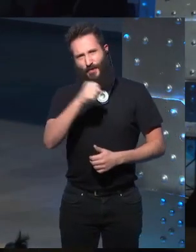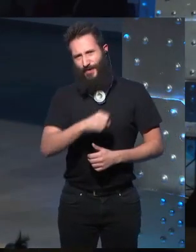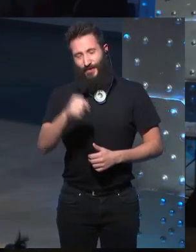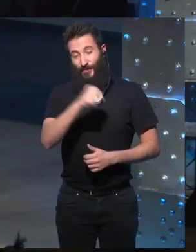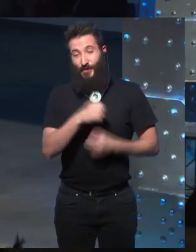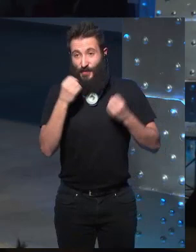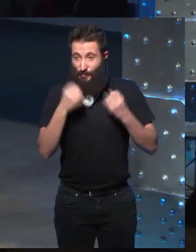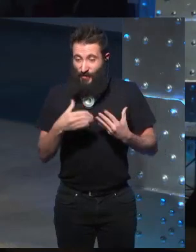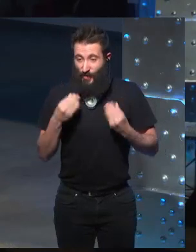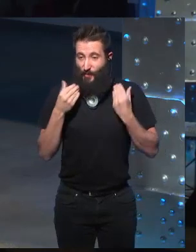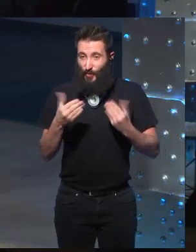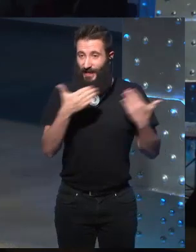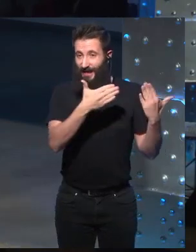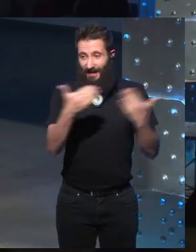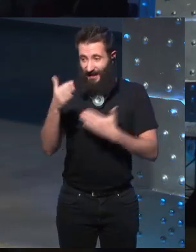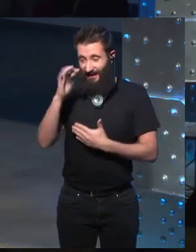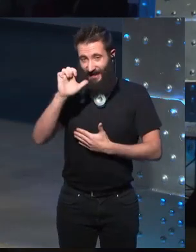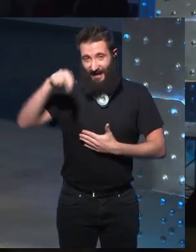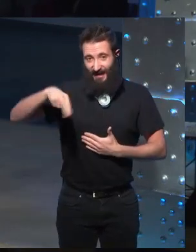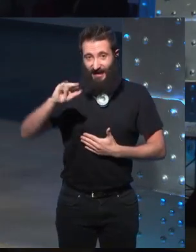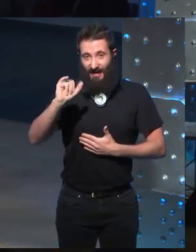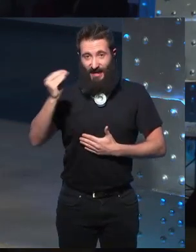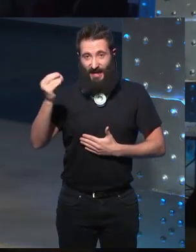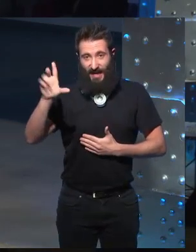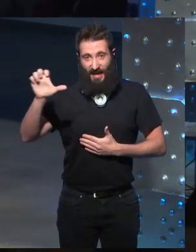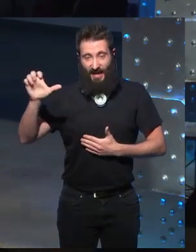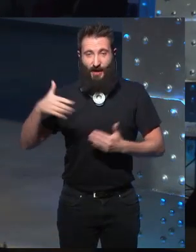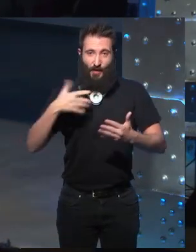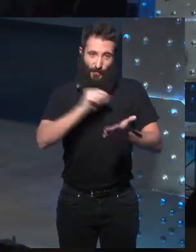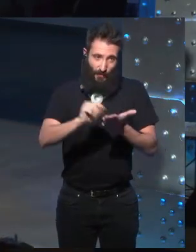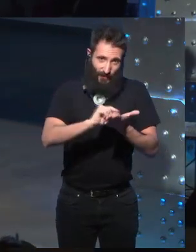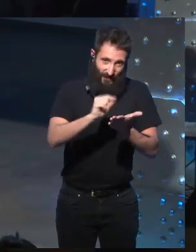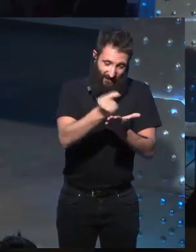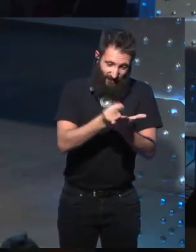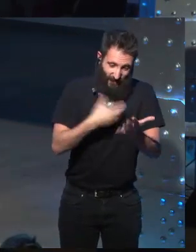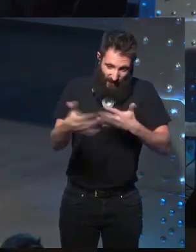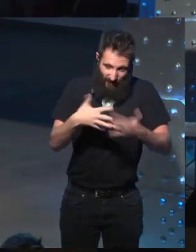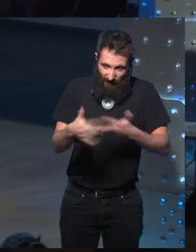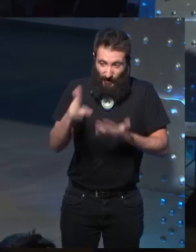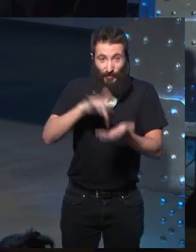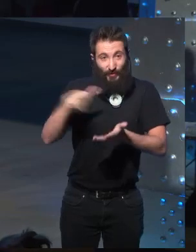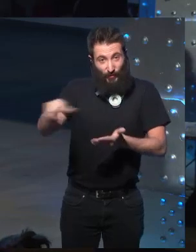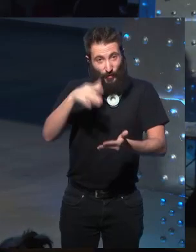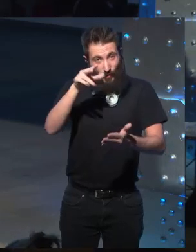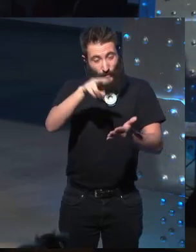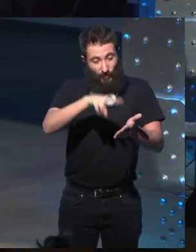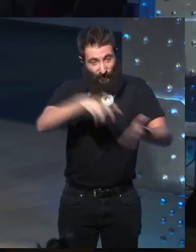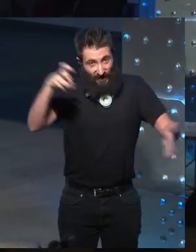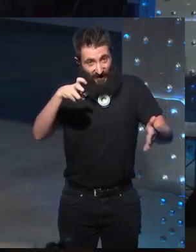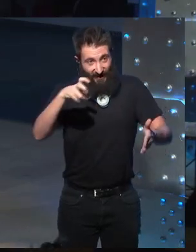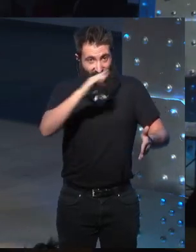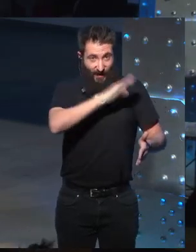It's fantastic. Thank you so much. Thank you, Enrique, for having drawn these pictures. If